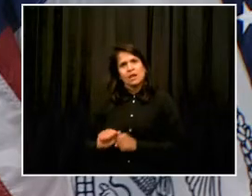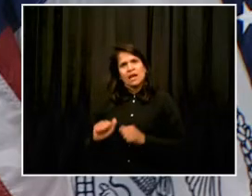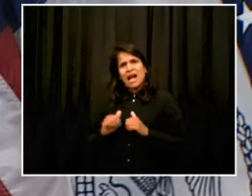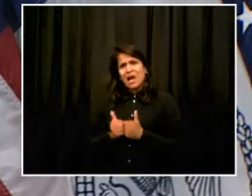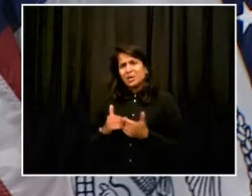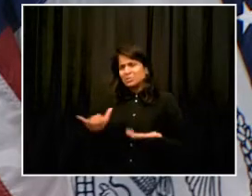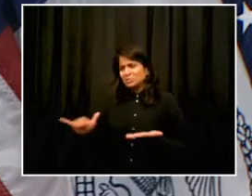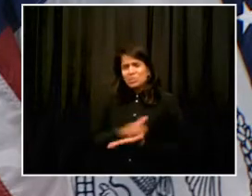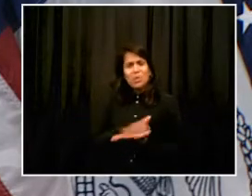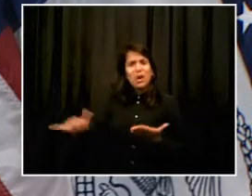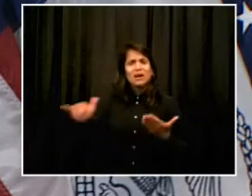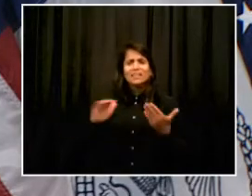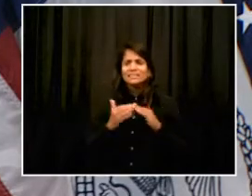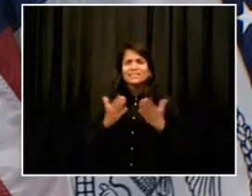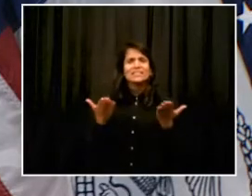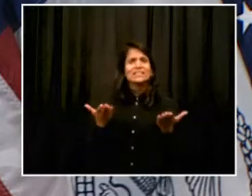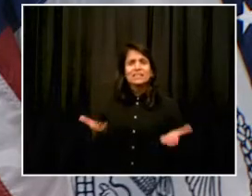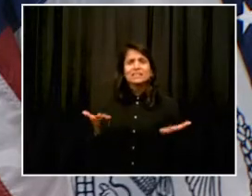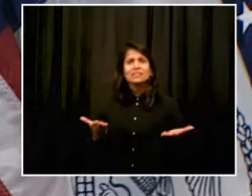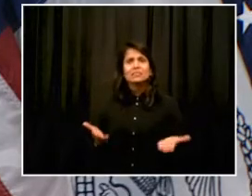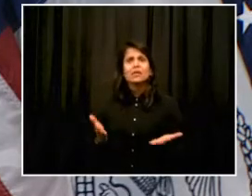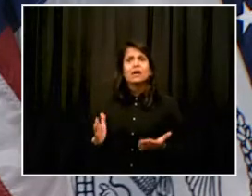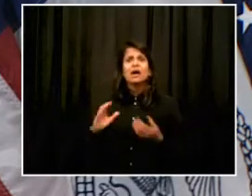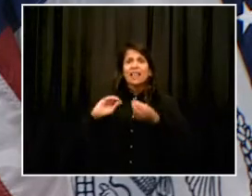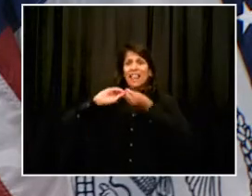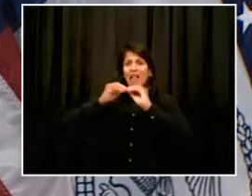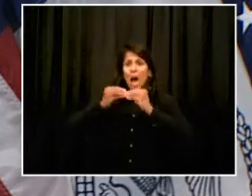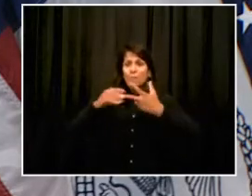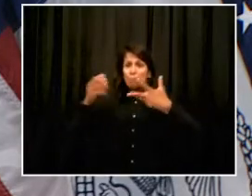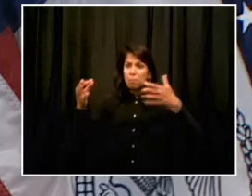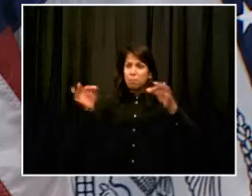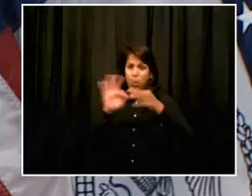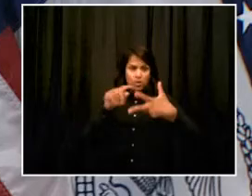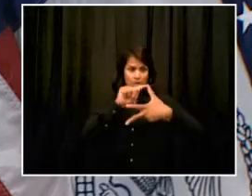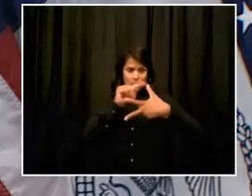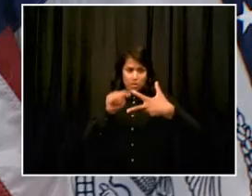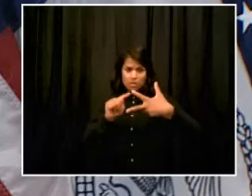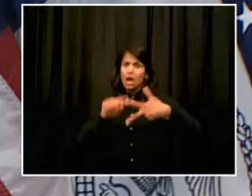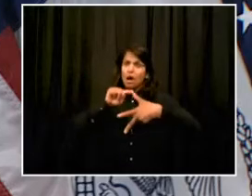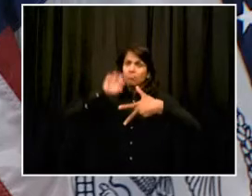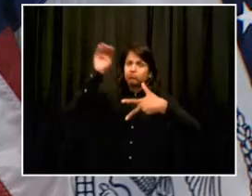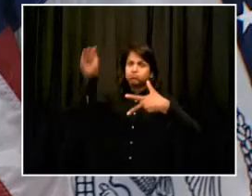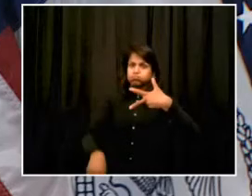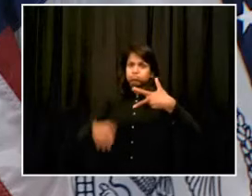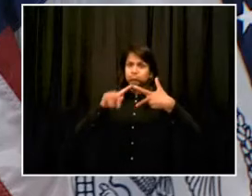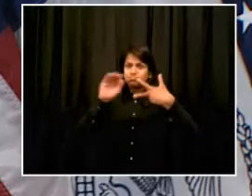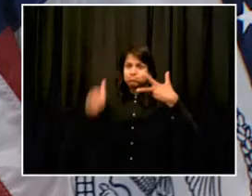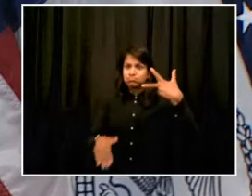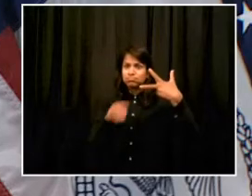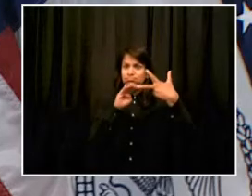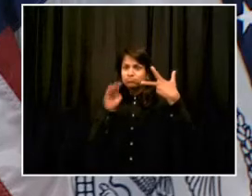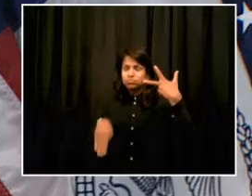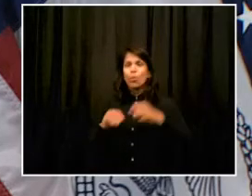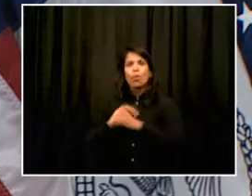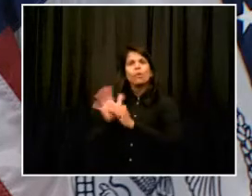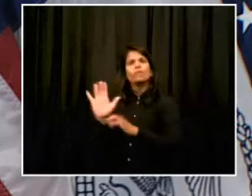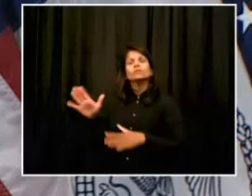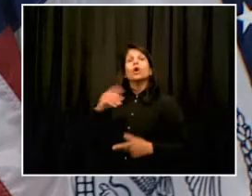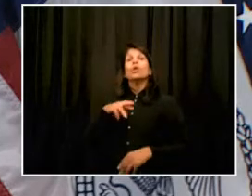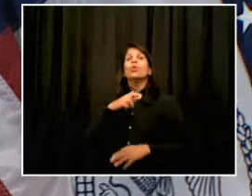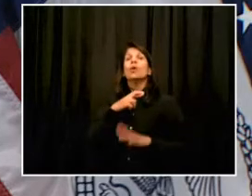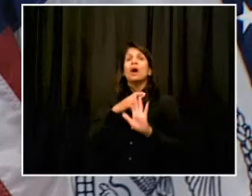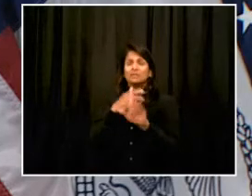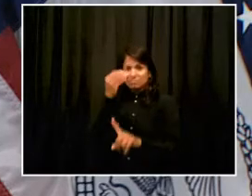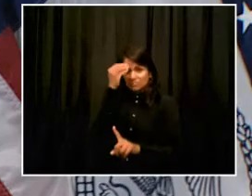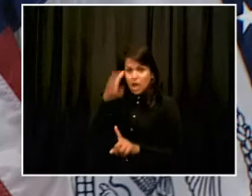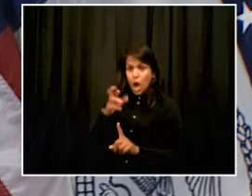that, especially, Derek, when we're about to see a huge uptick in activity after Labor Day. There's real